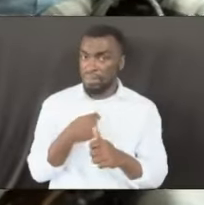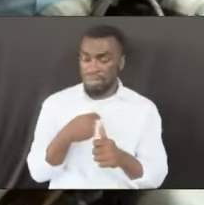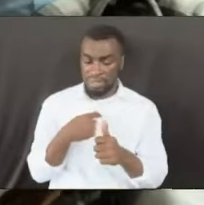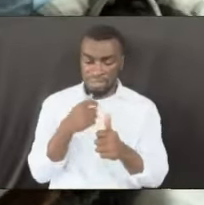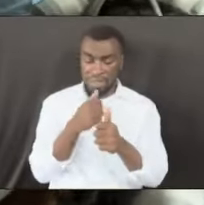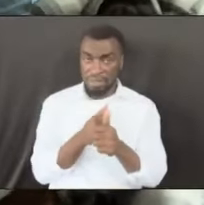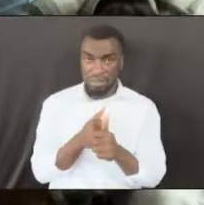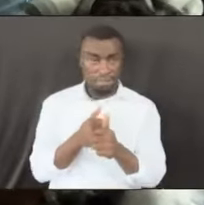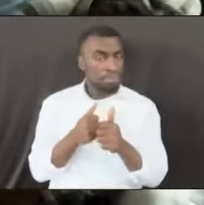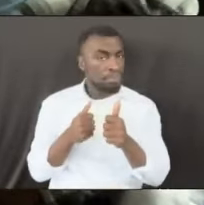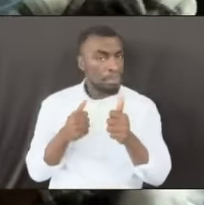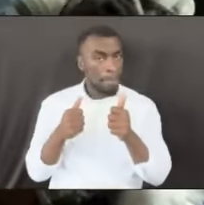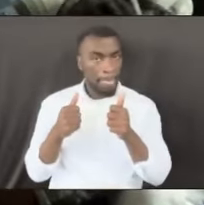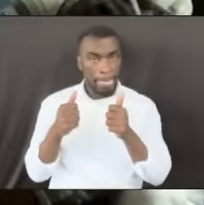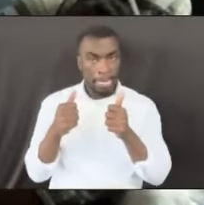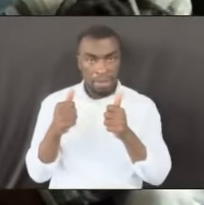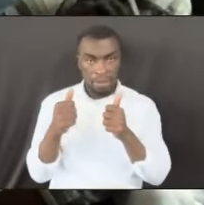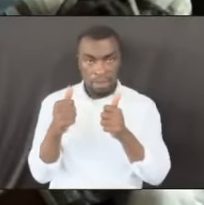calling? Do